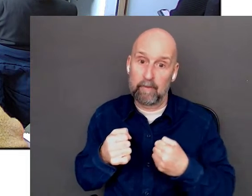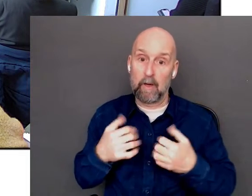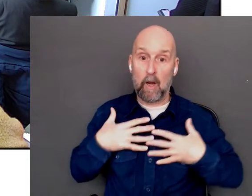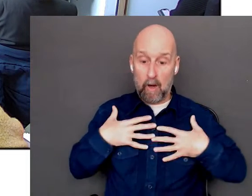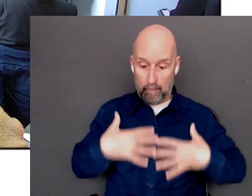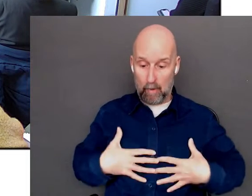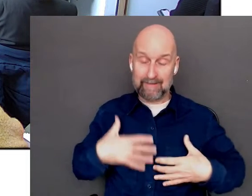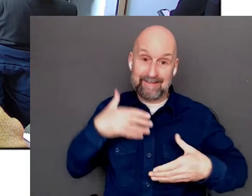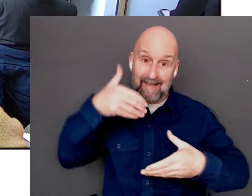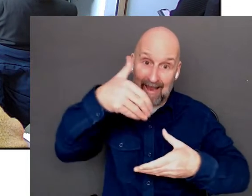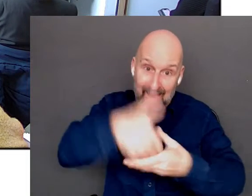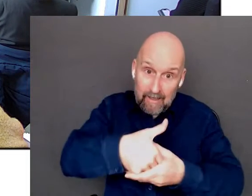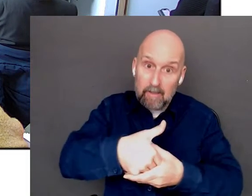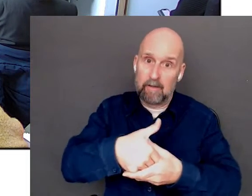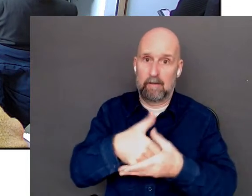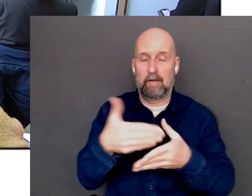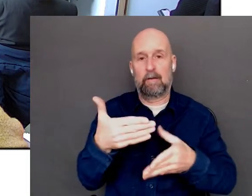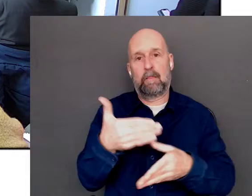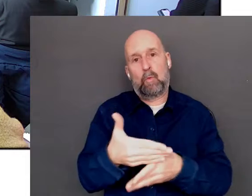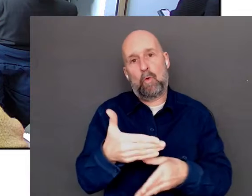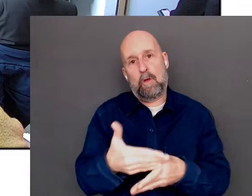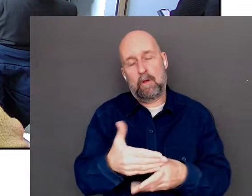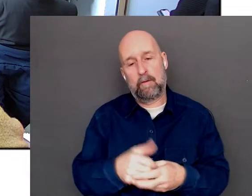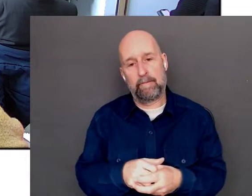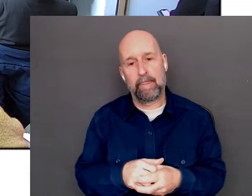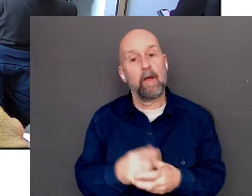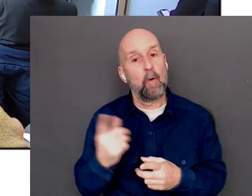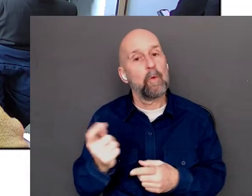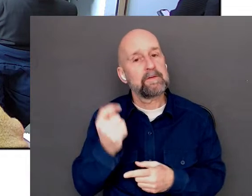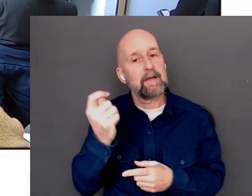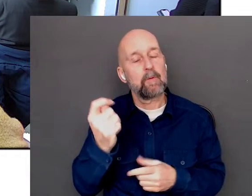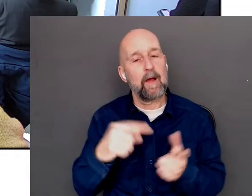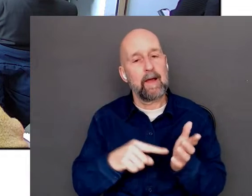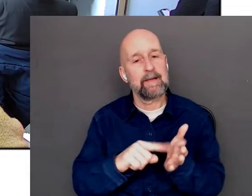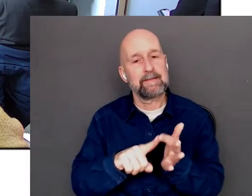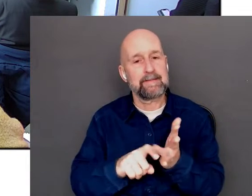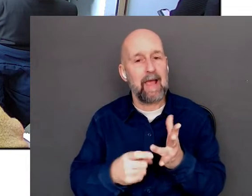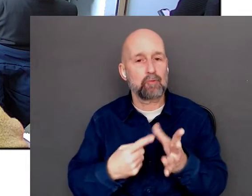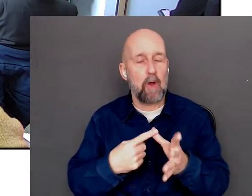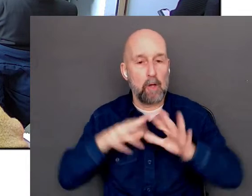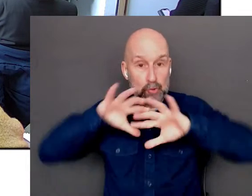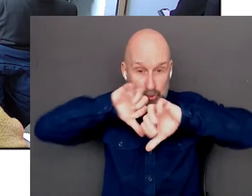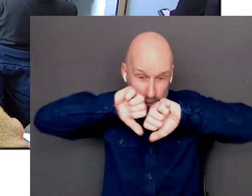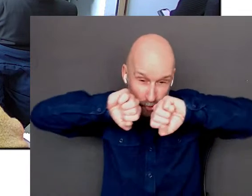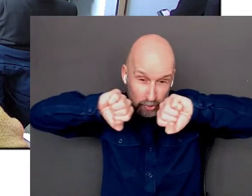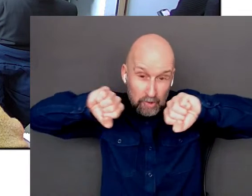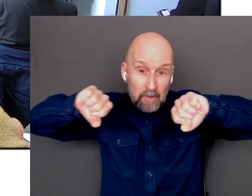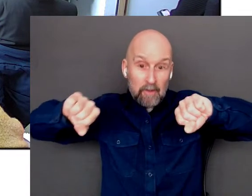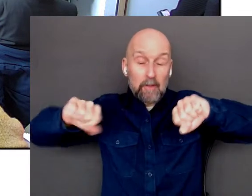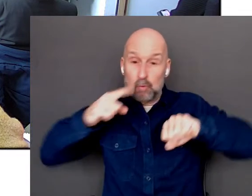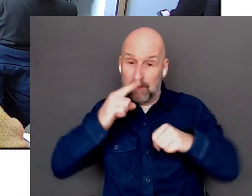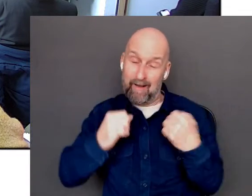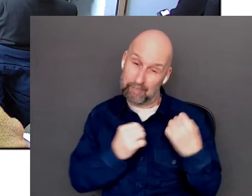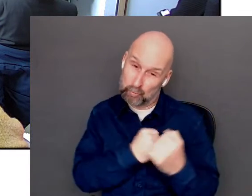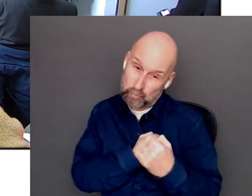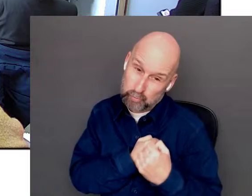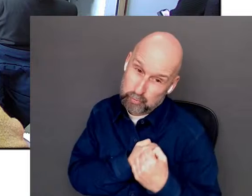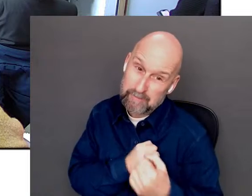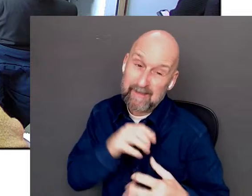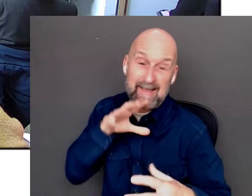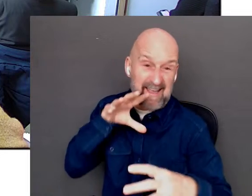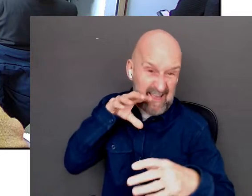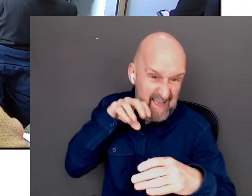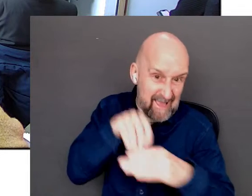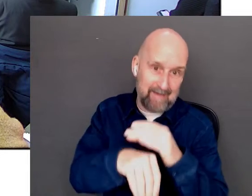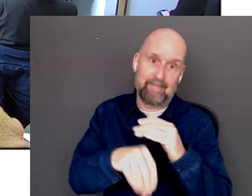it. I think this is where we succeed. And for Tetra, in this case, is you can really get literally in the piece.